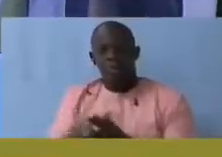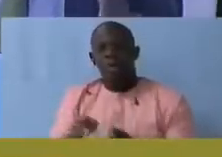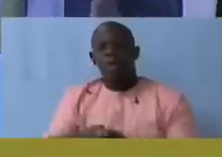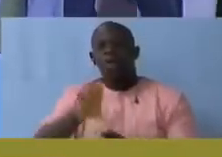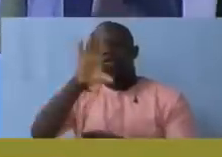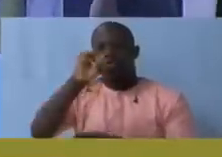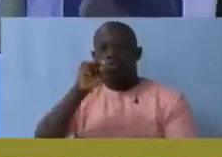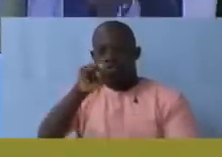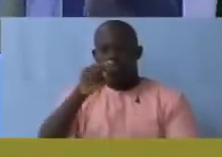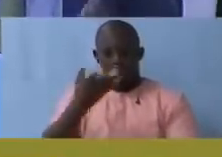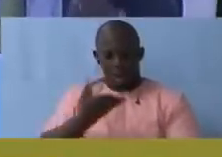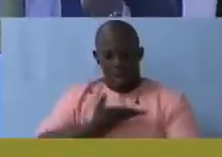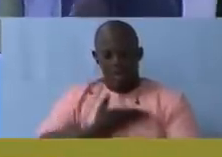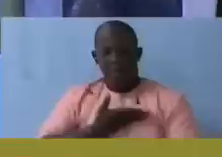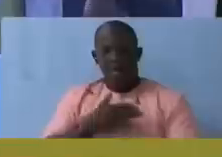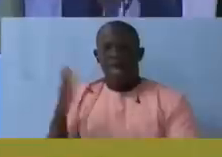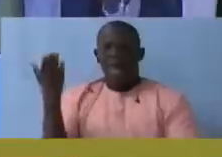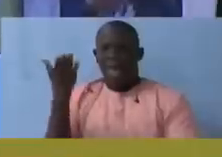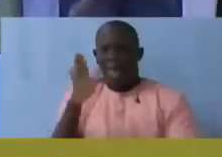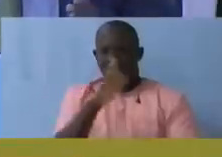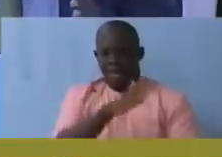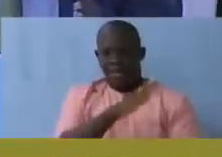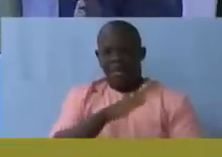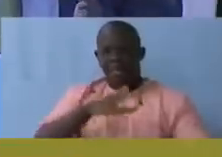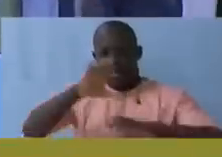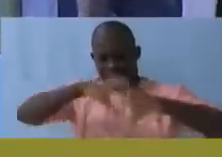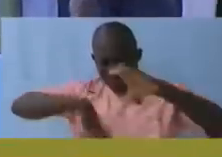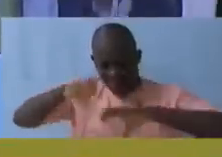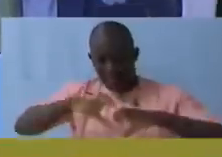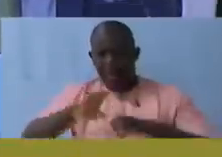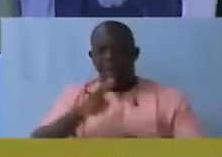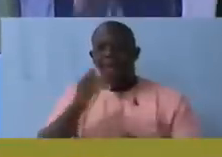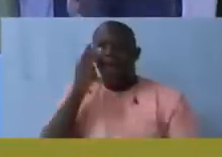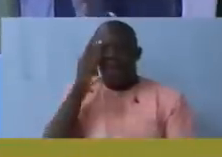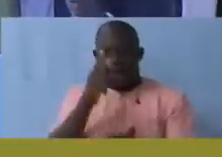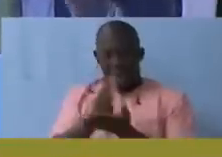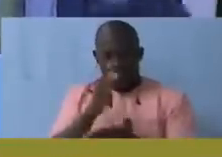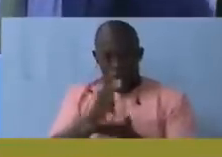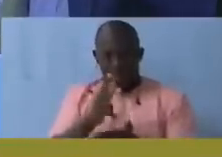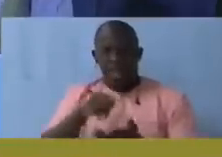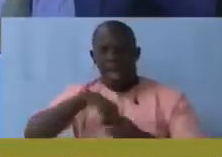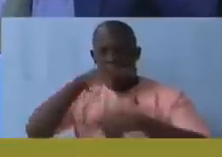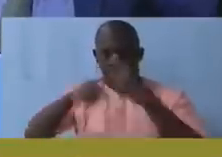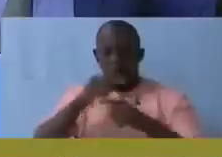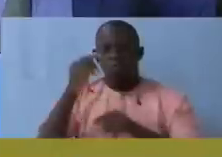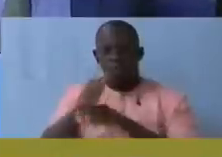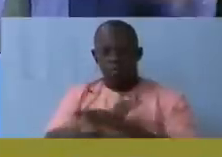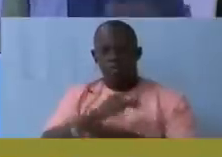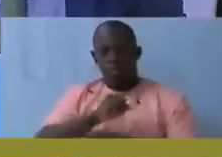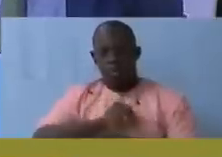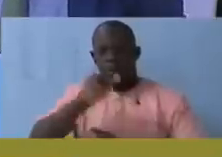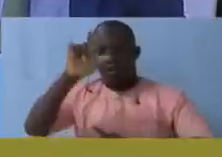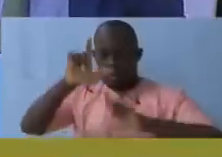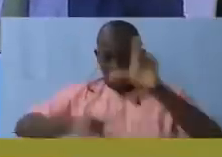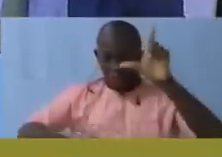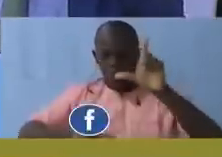did you have any scientific evidence about their status before?